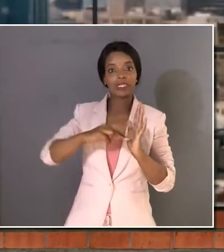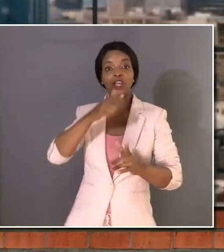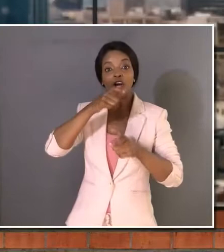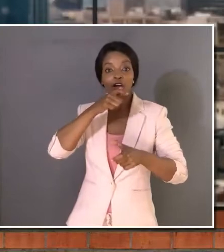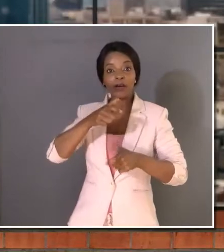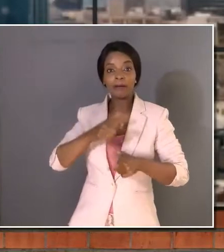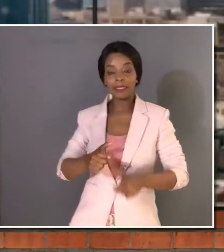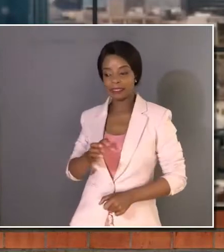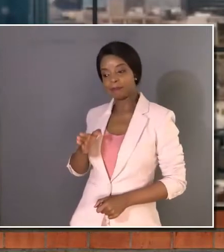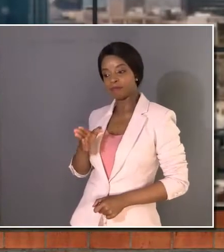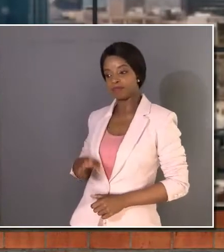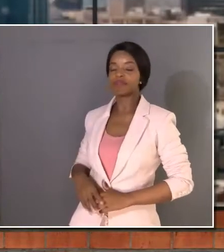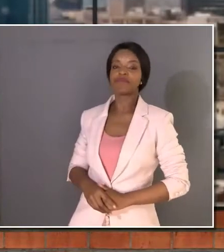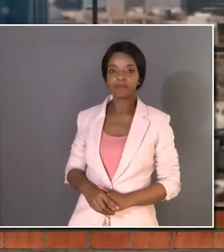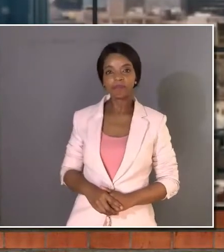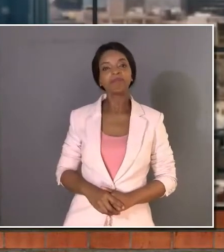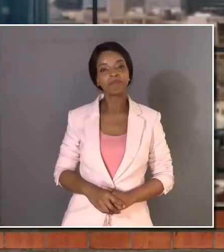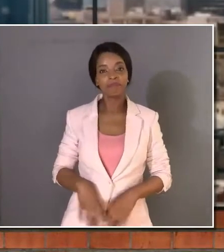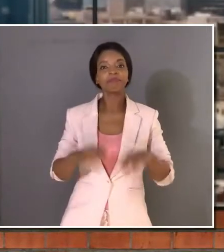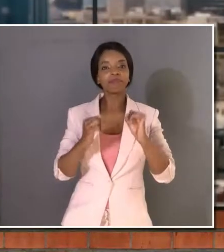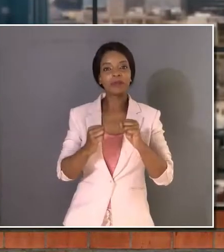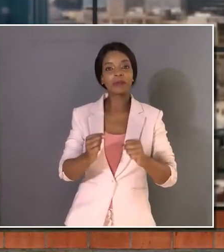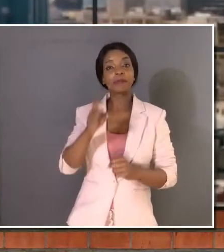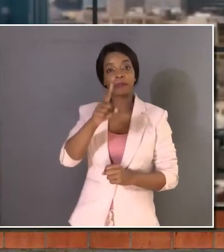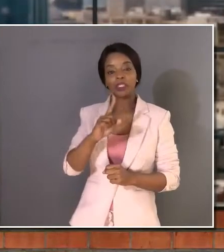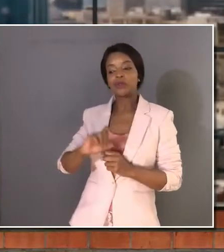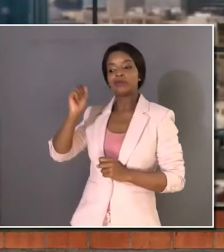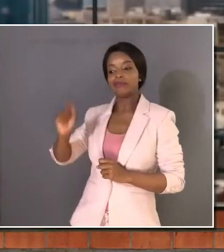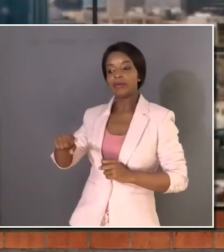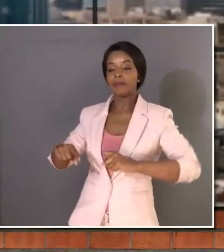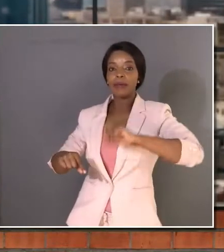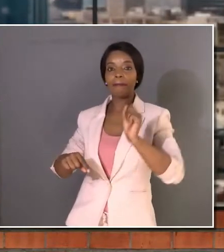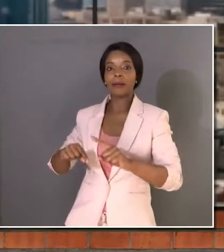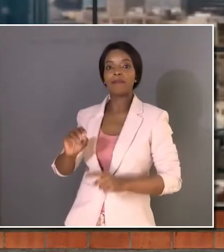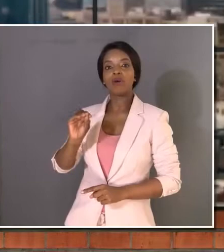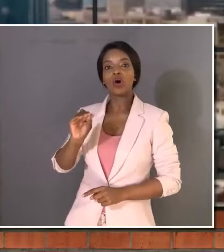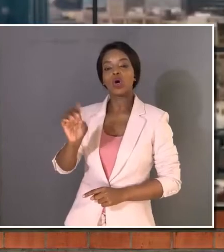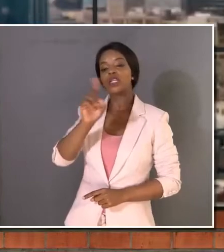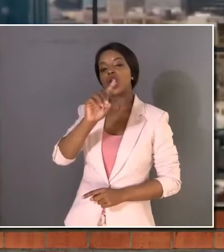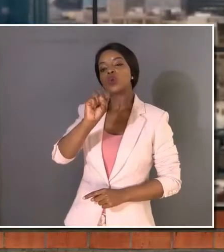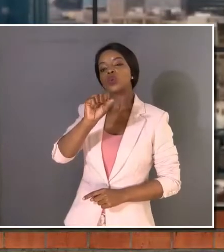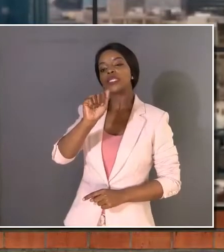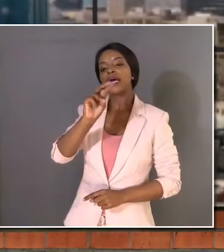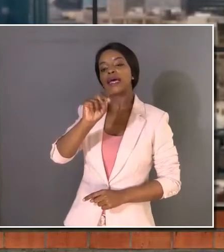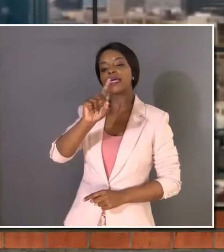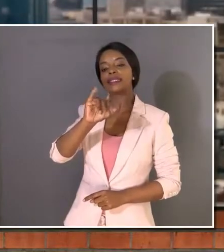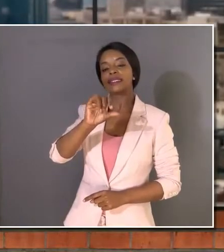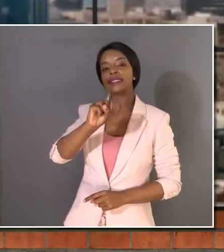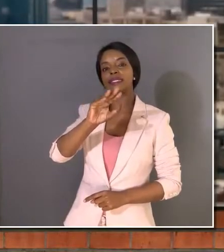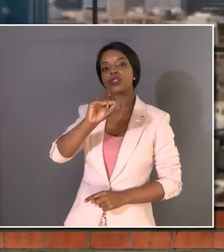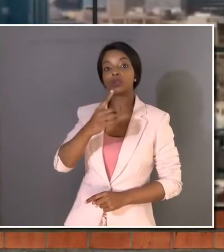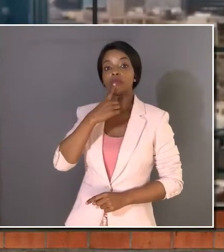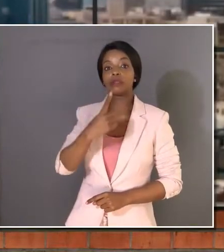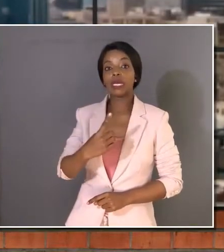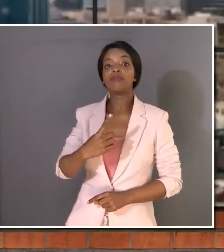and you are still keeping them coming in and flowing. We have a comment here from Sandy So, who's saying, inclusion and diversity is what